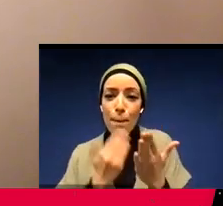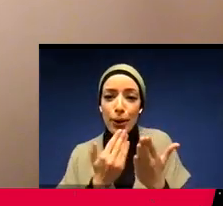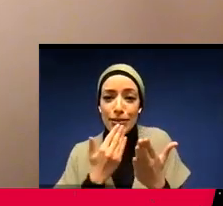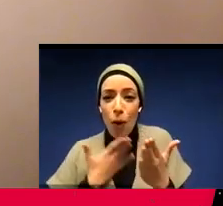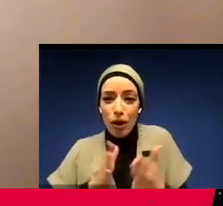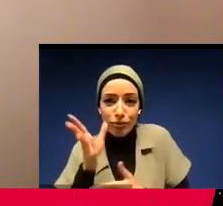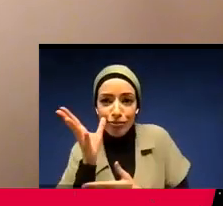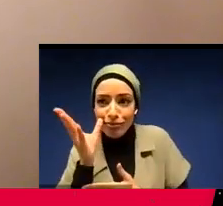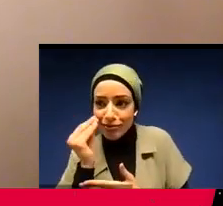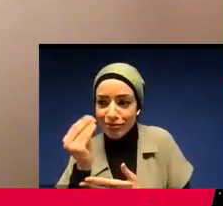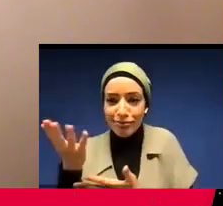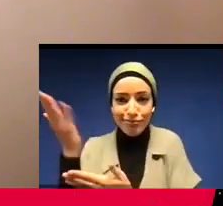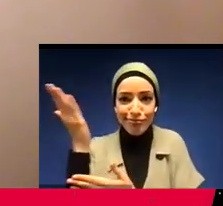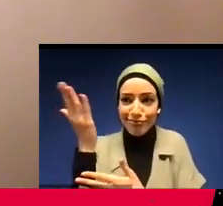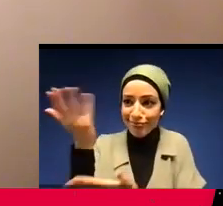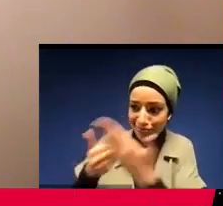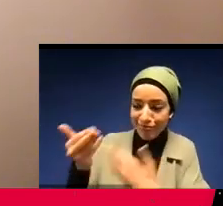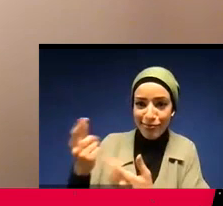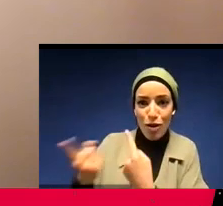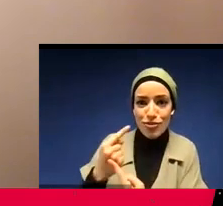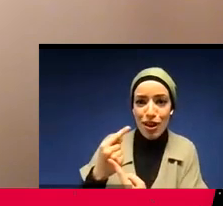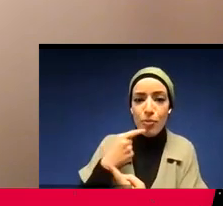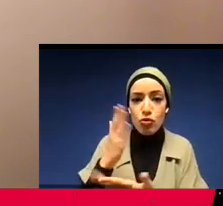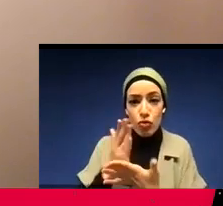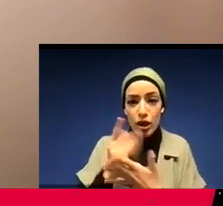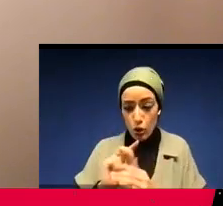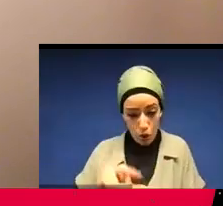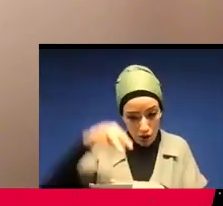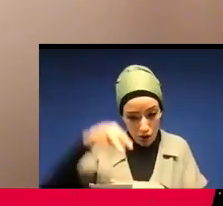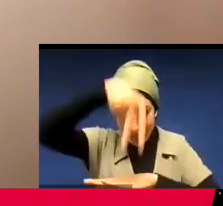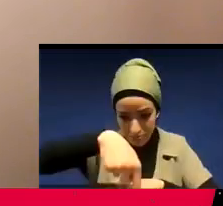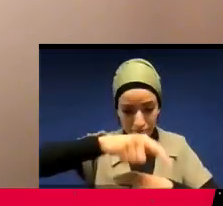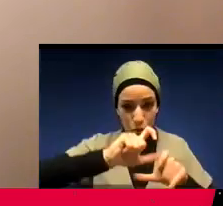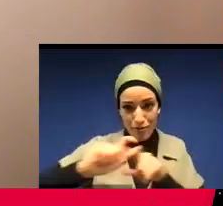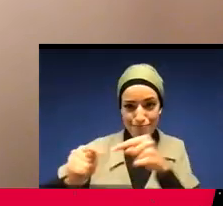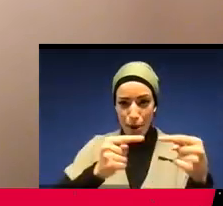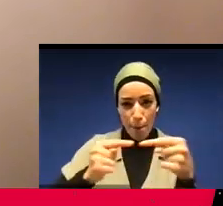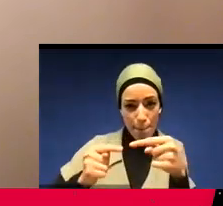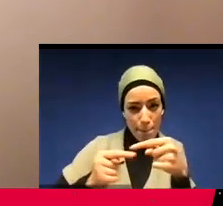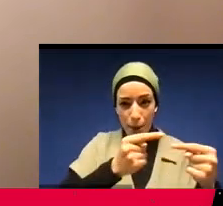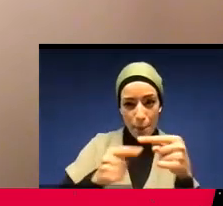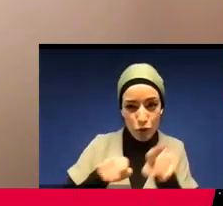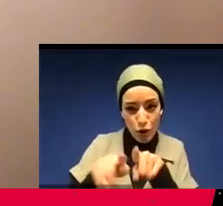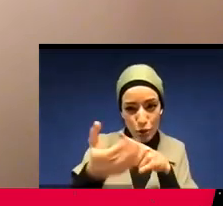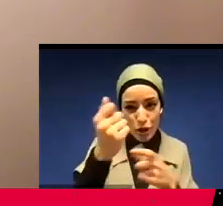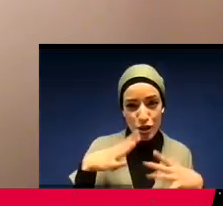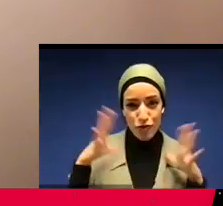But Miriam, I would love to hear from you as well, because you are very much on the front lines of an ongoing fight for freedom.